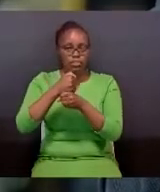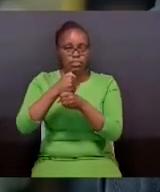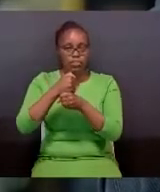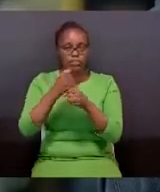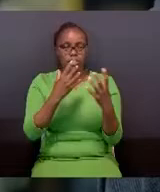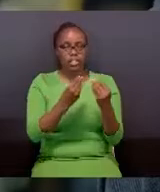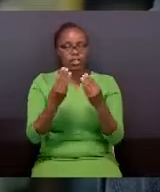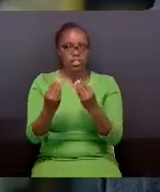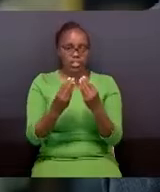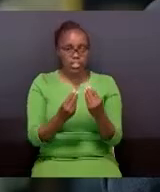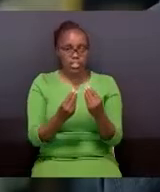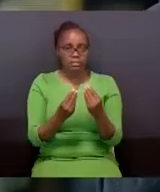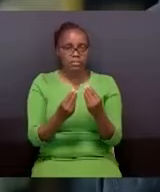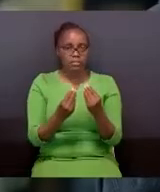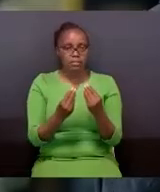easing on